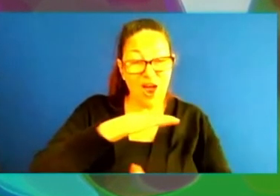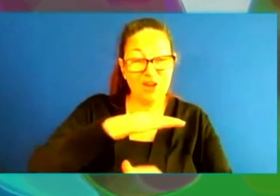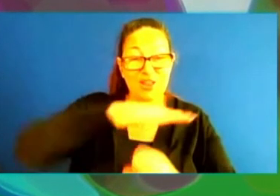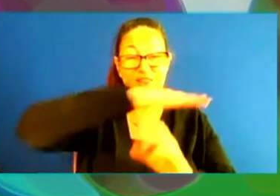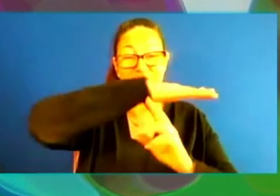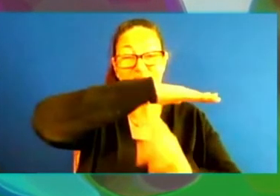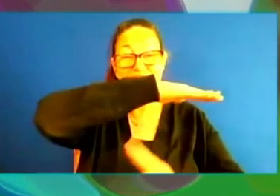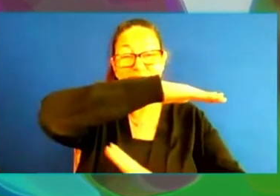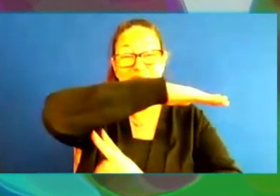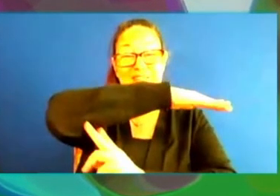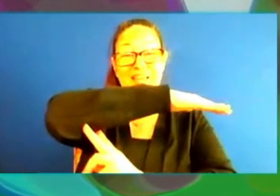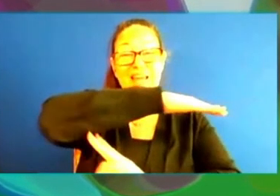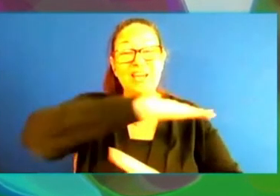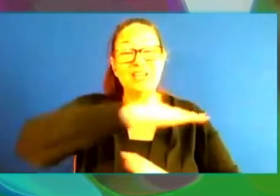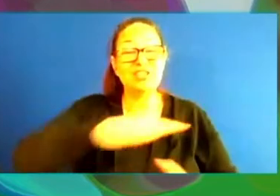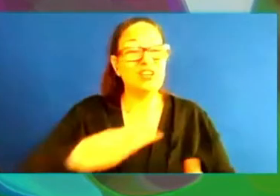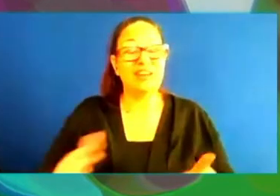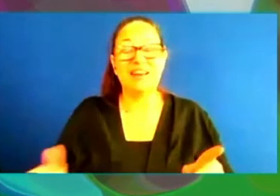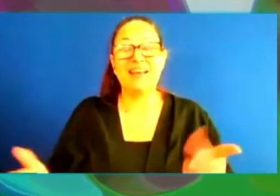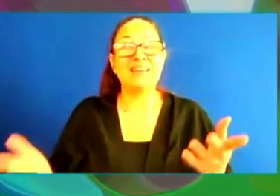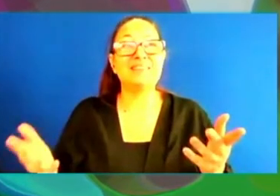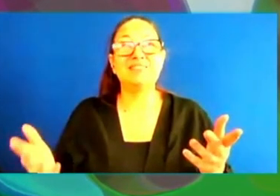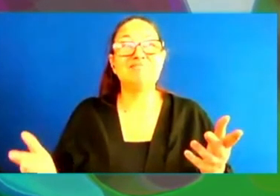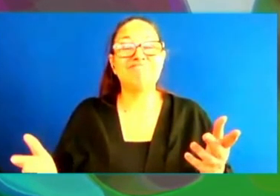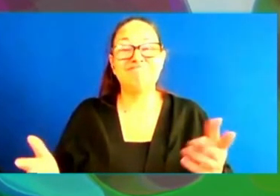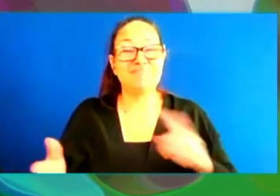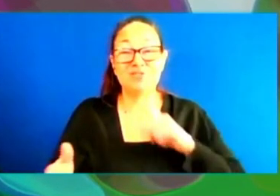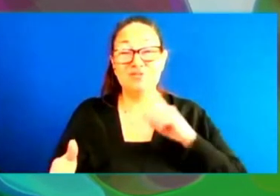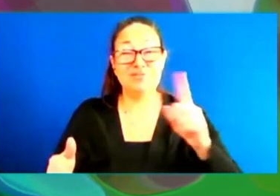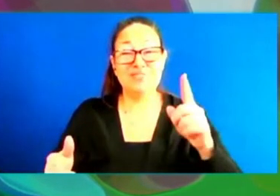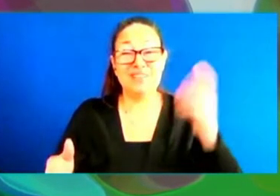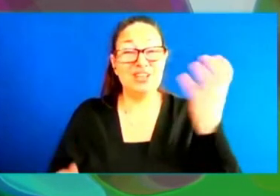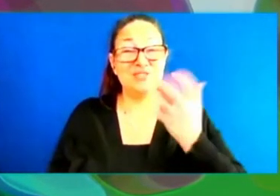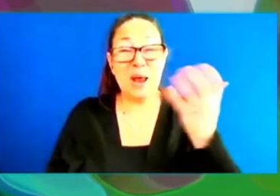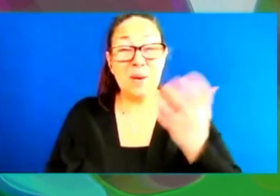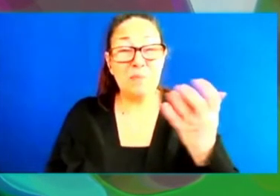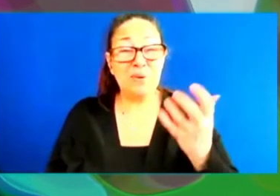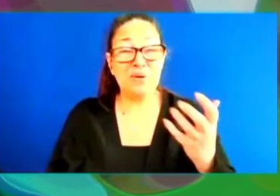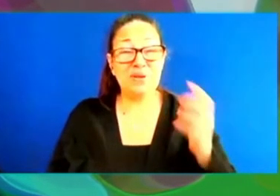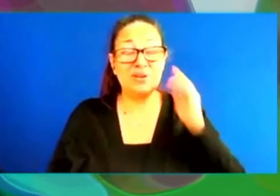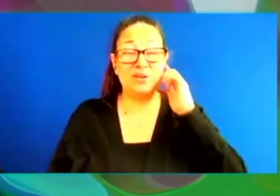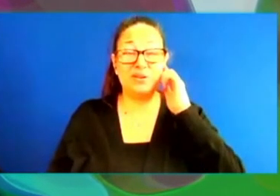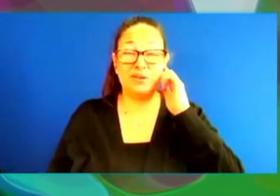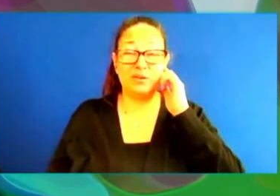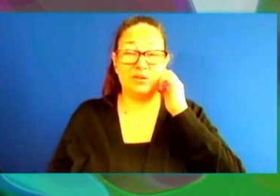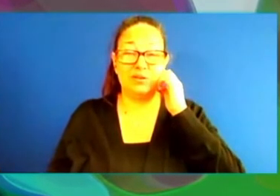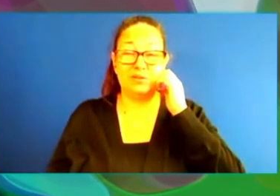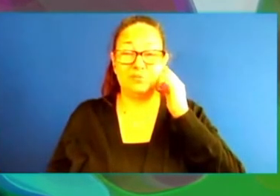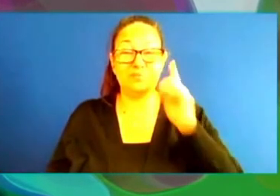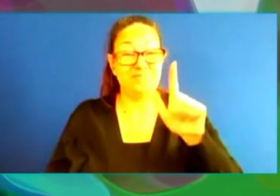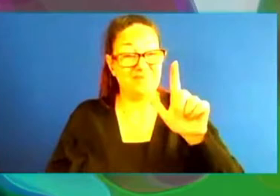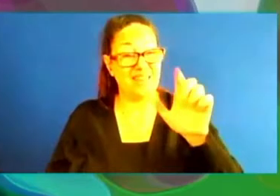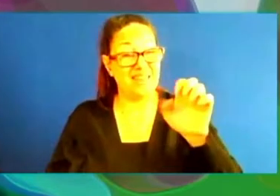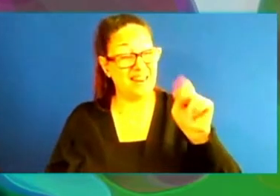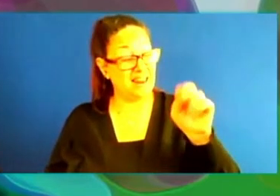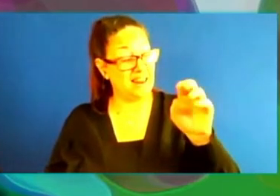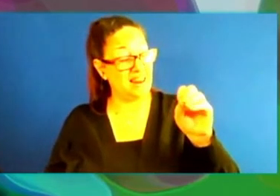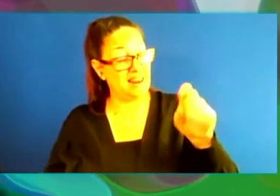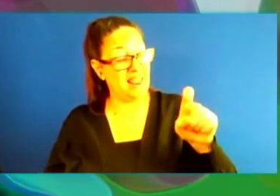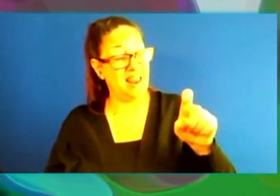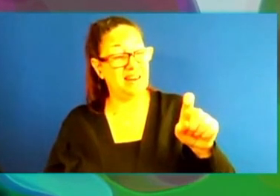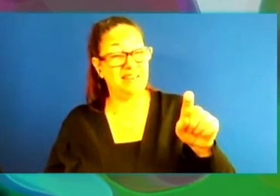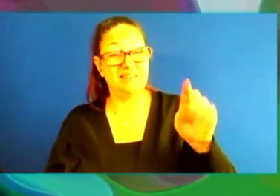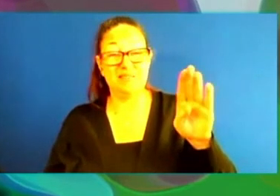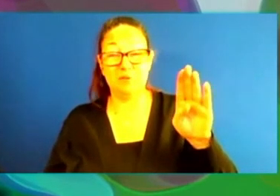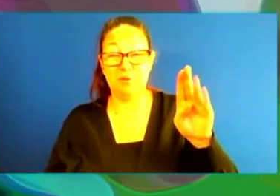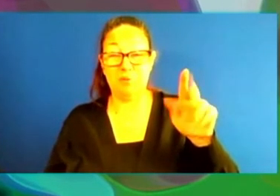a cosmogram. I mean, it's incredible. On Lenox Avenue, Malcolm X Boulevard, it's one of the blickety blackest